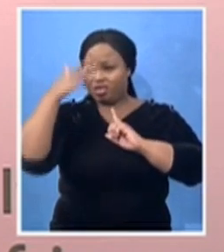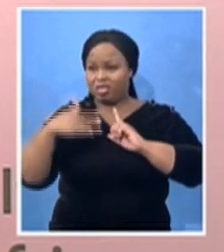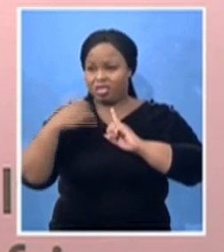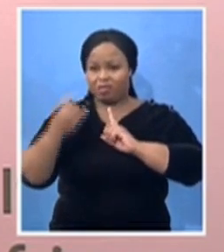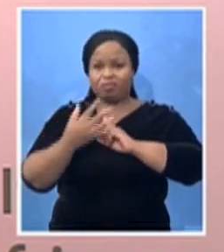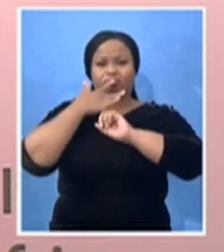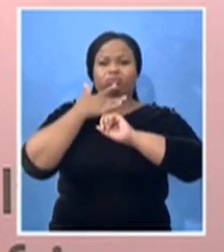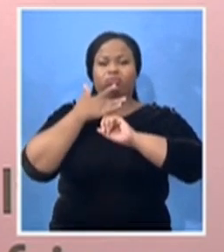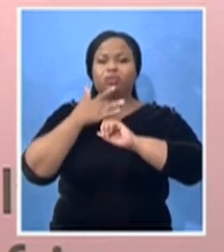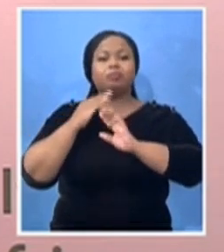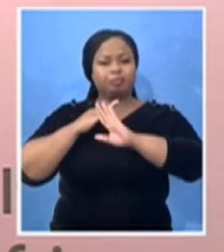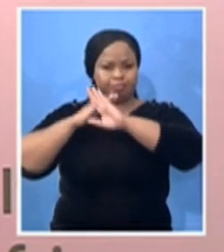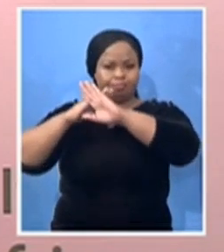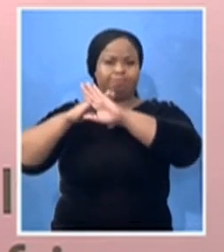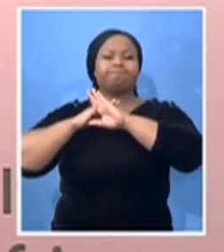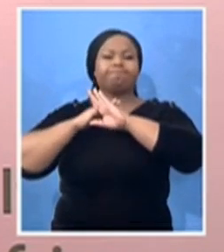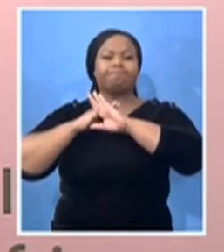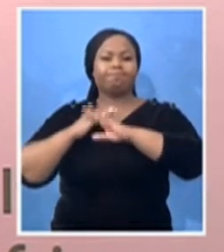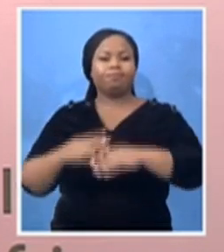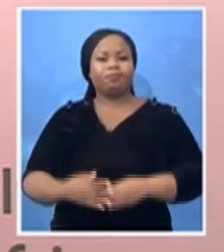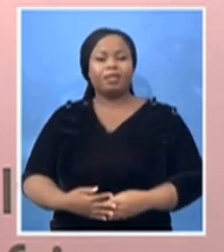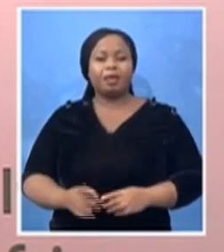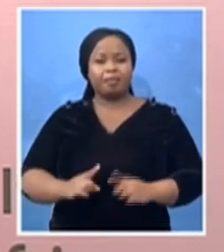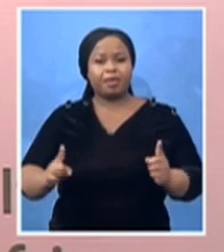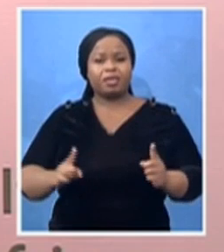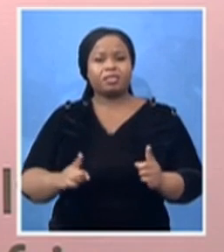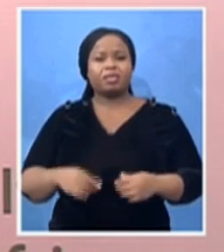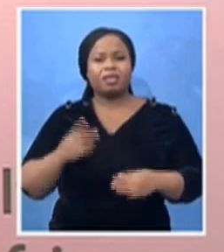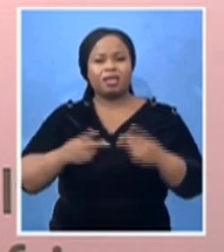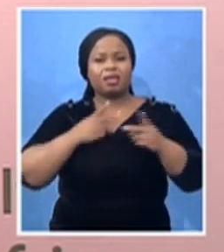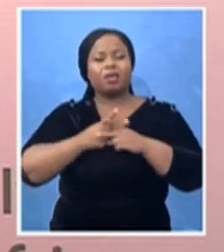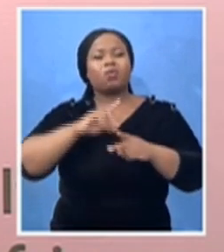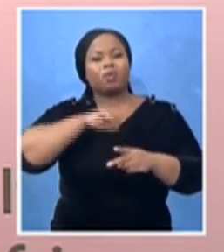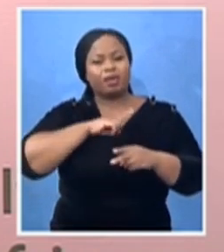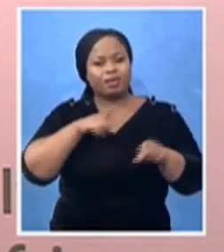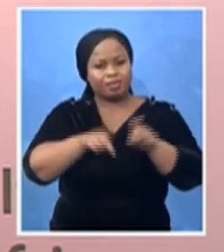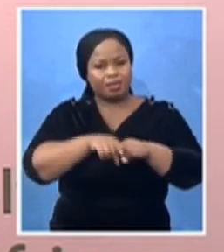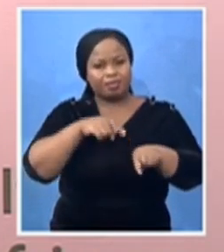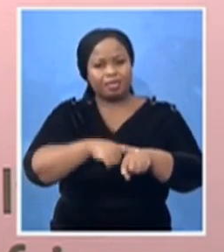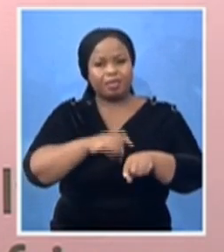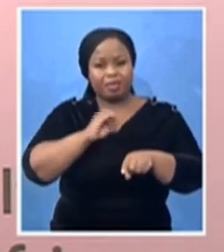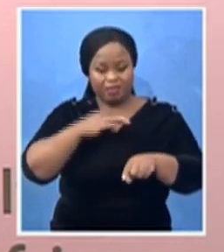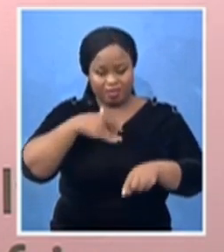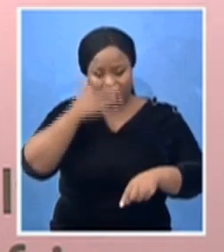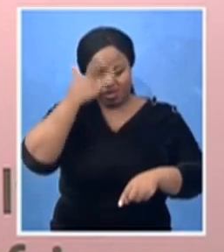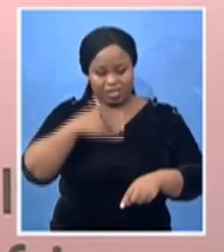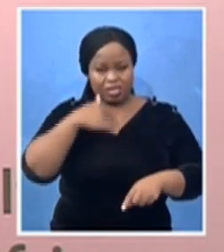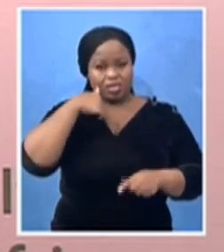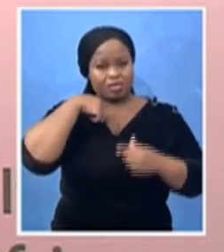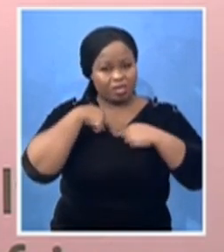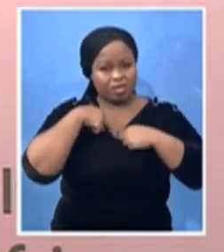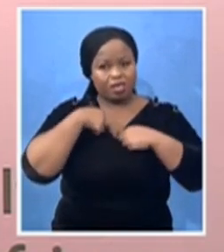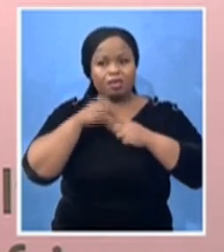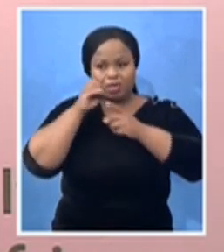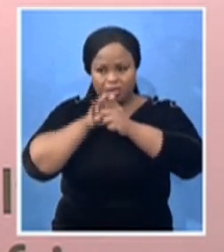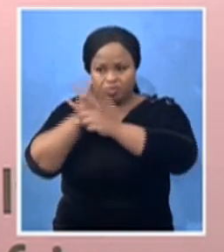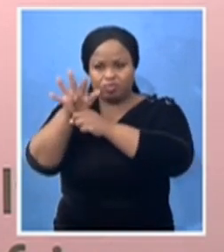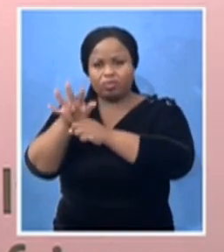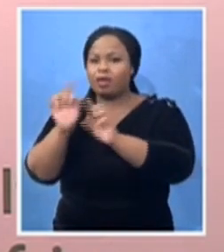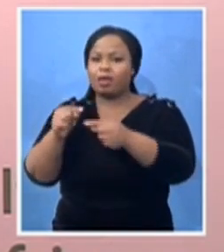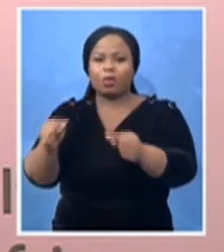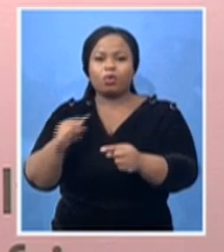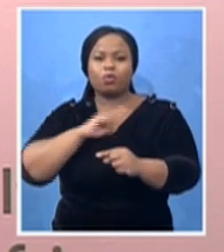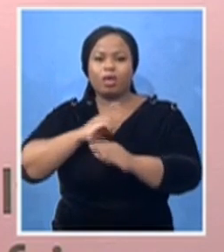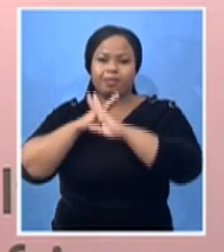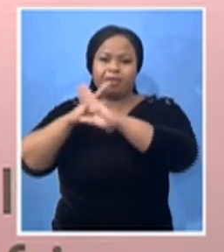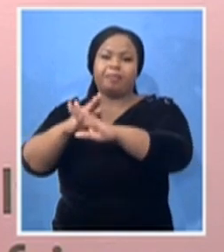effective as it protects others if you have the infection. And that is what has been proven scientifically. It becomes therefore